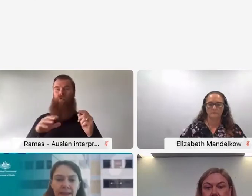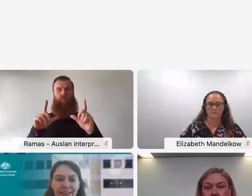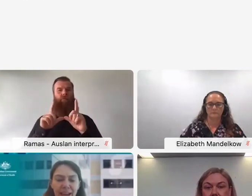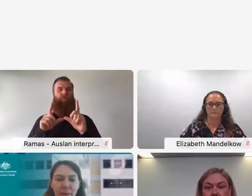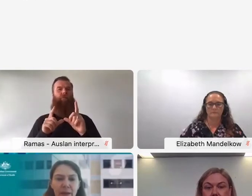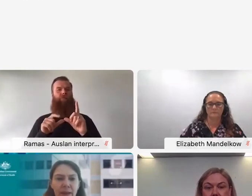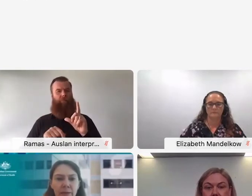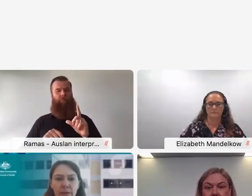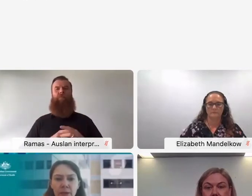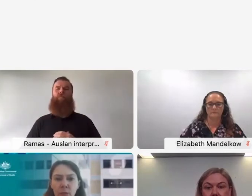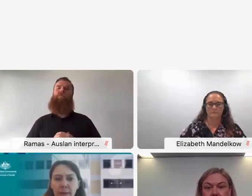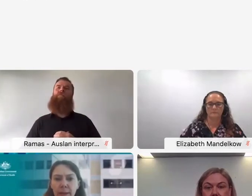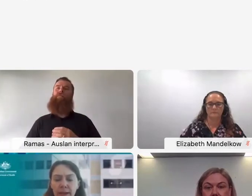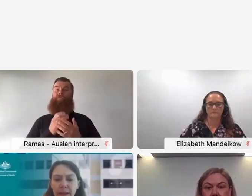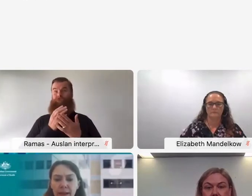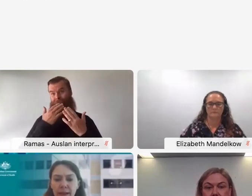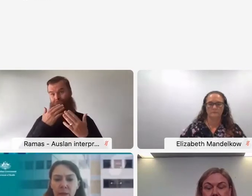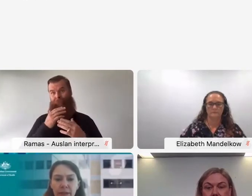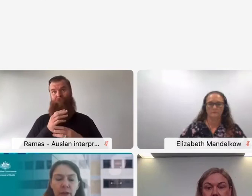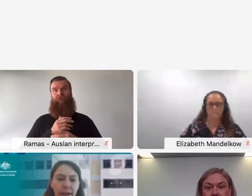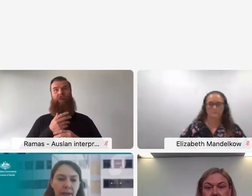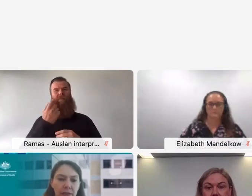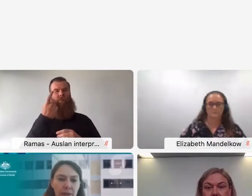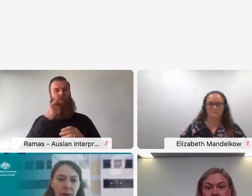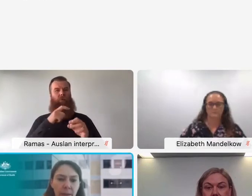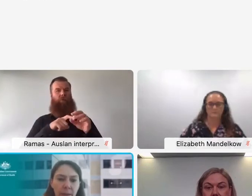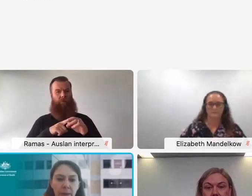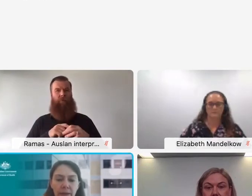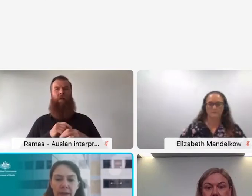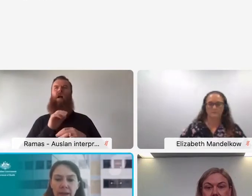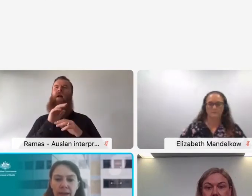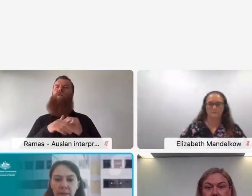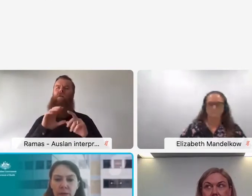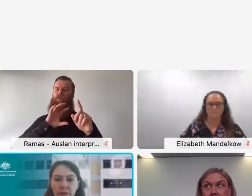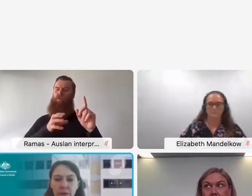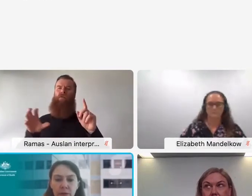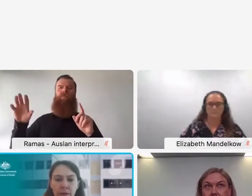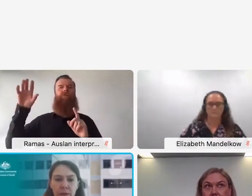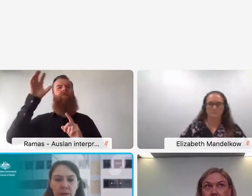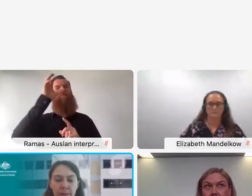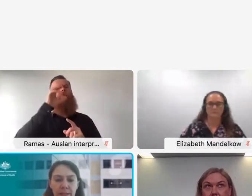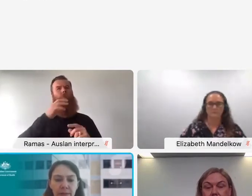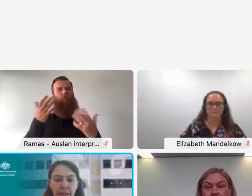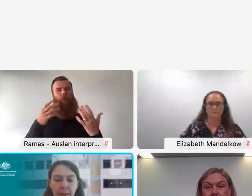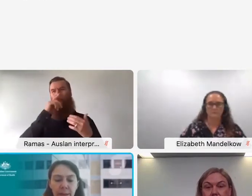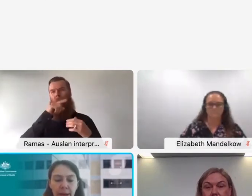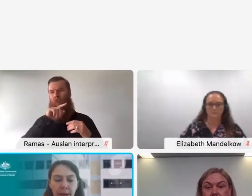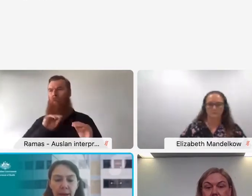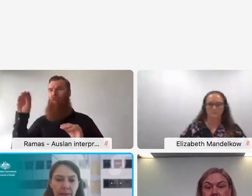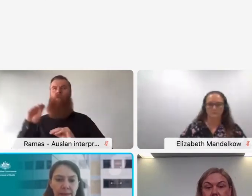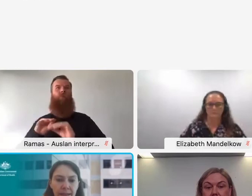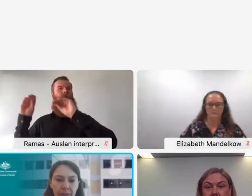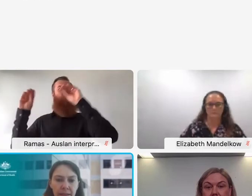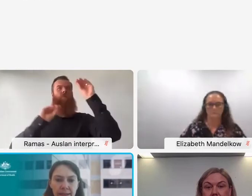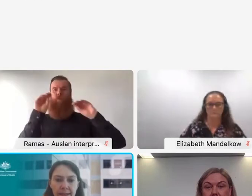Thanks again. Now we've also got one about the locations where people can move to, and a question specifically about whether